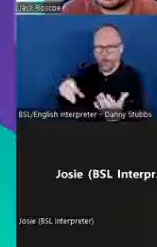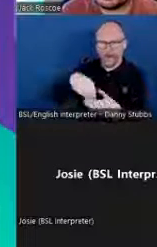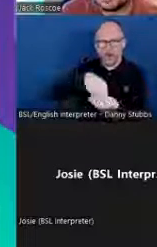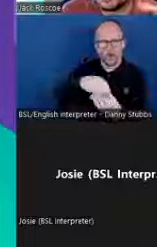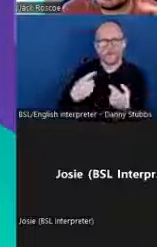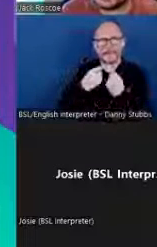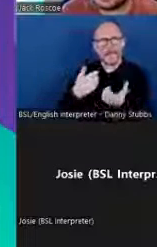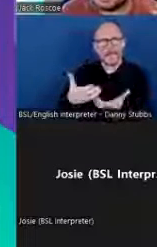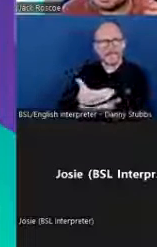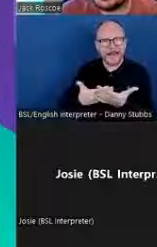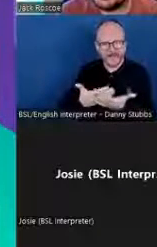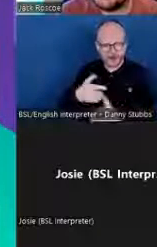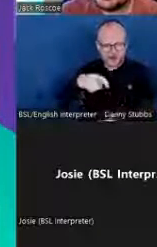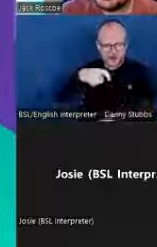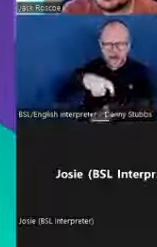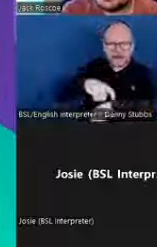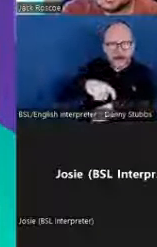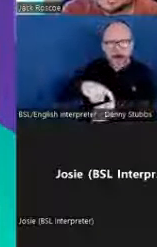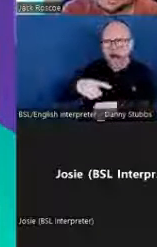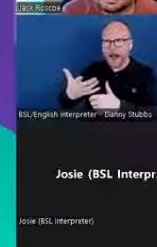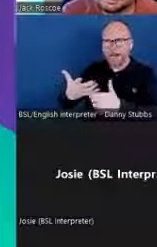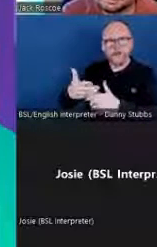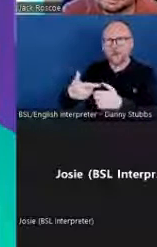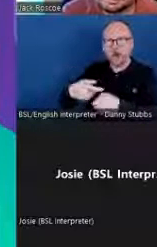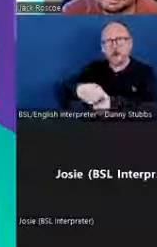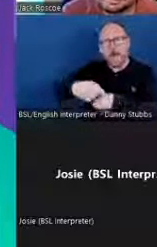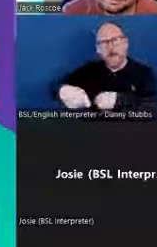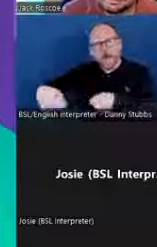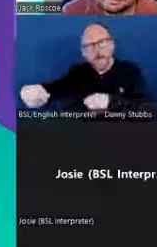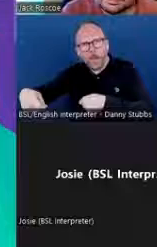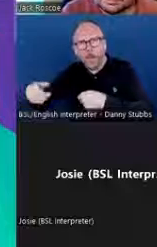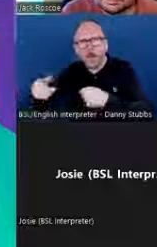to the amount of time they're spending on the event.